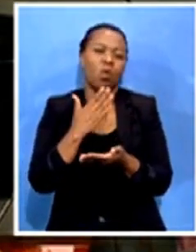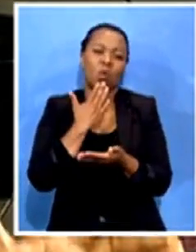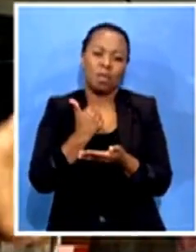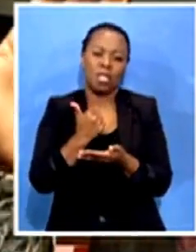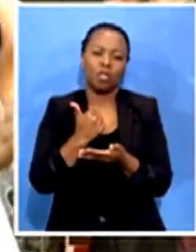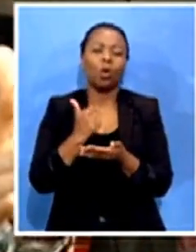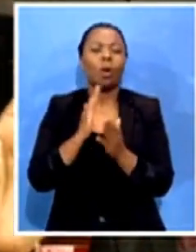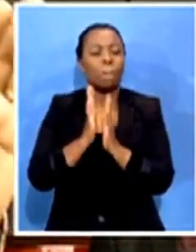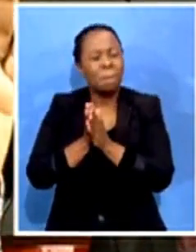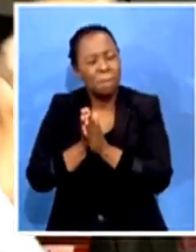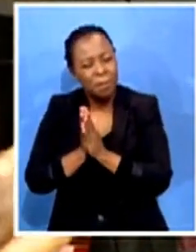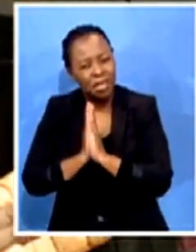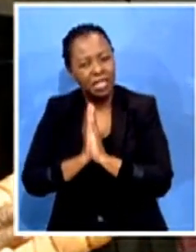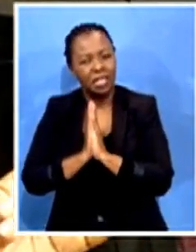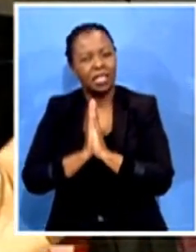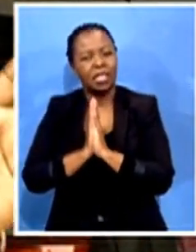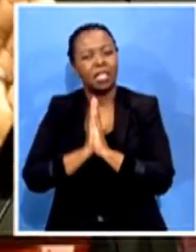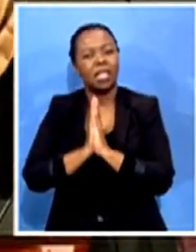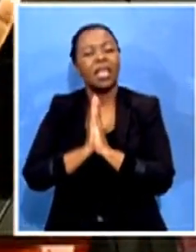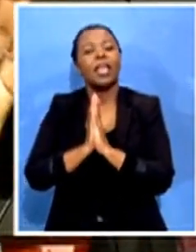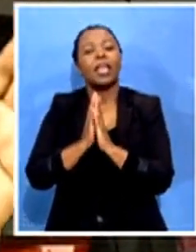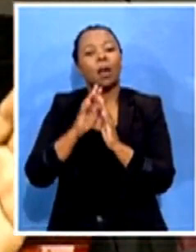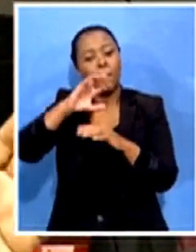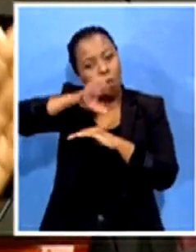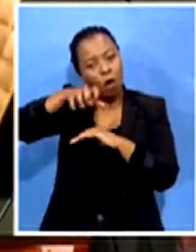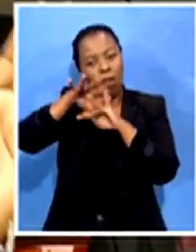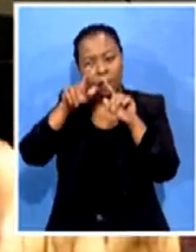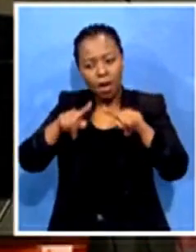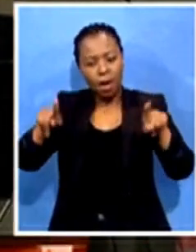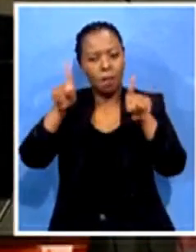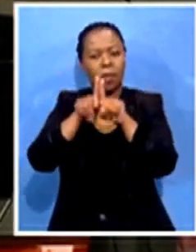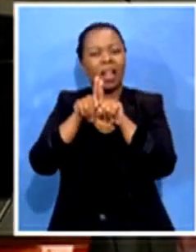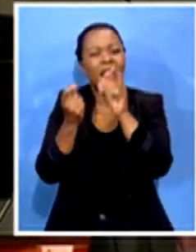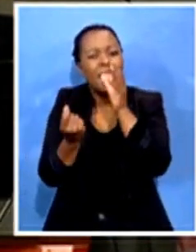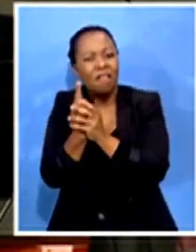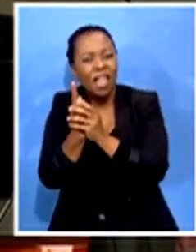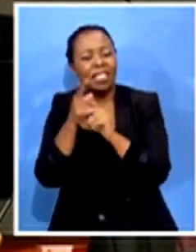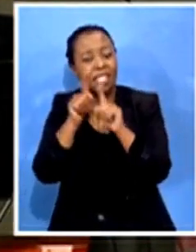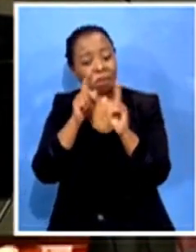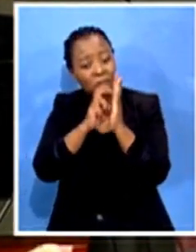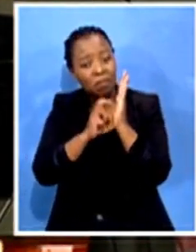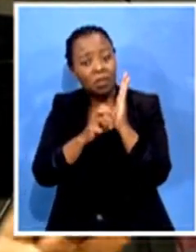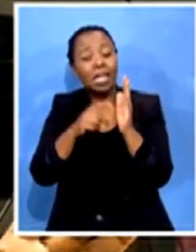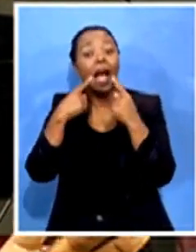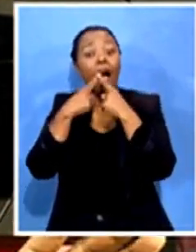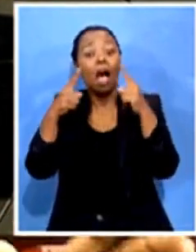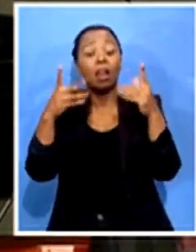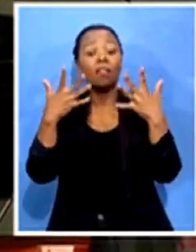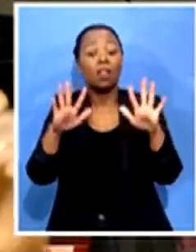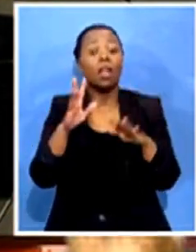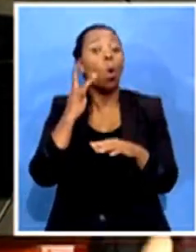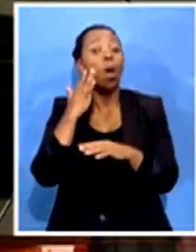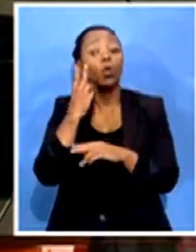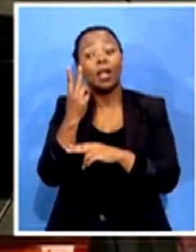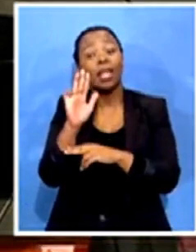events as according to the restrictions announced on the 29th of December, all the events that